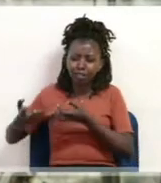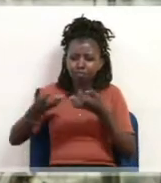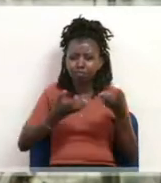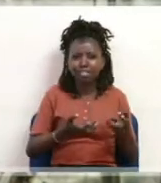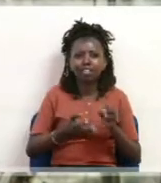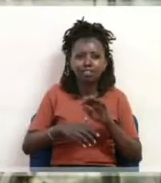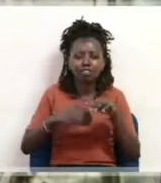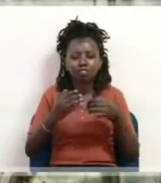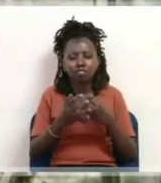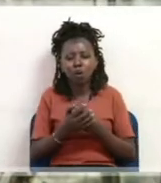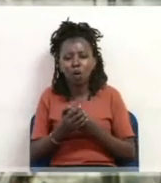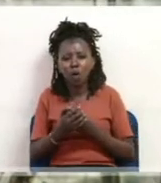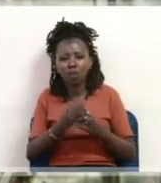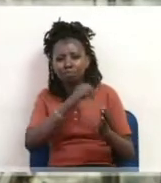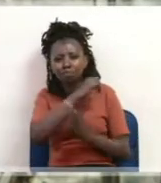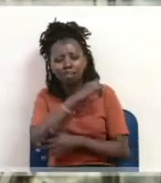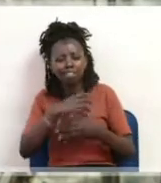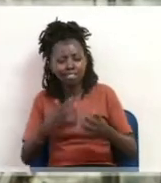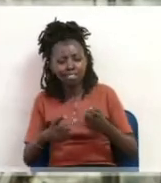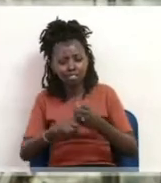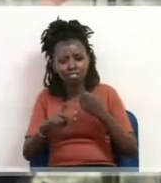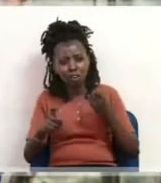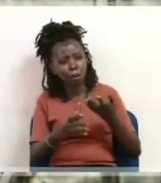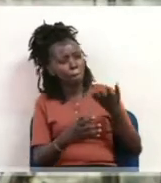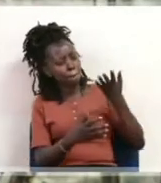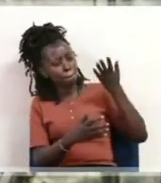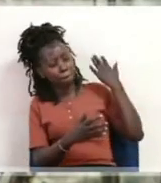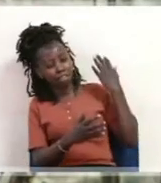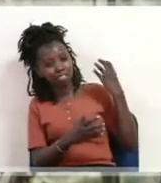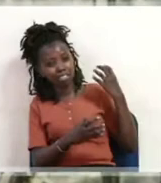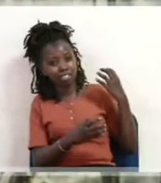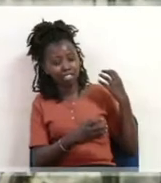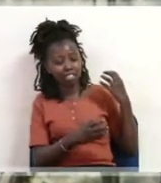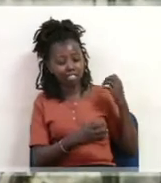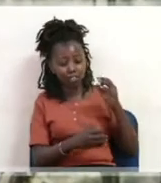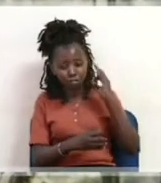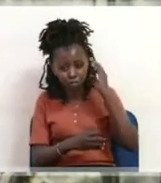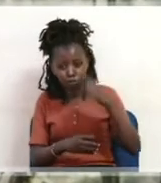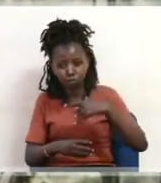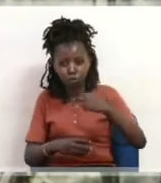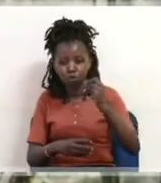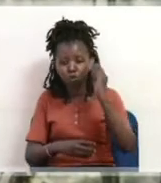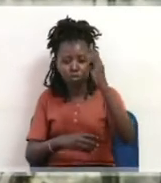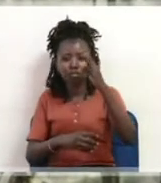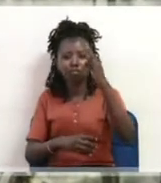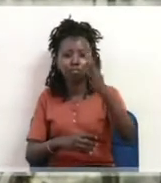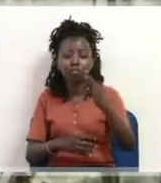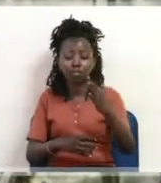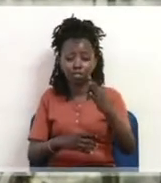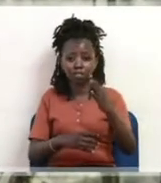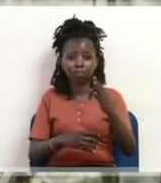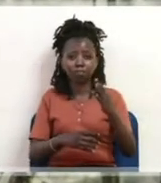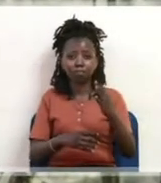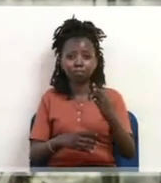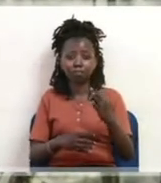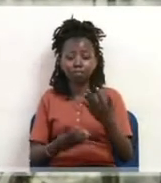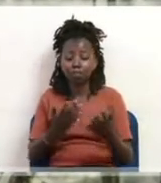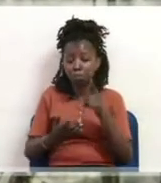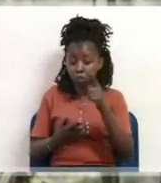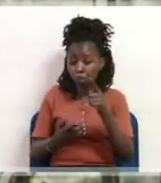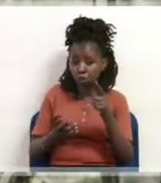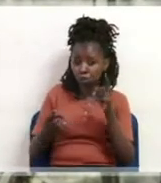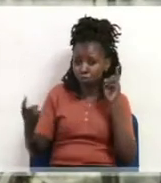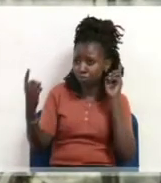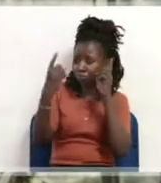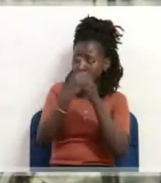at the door and never be put again. I wish there was. Are you dealing with a giant from the